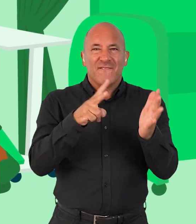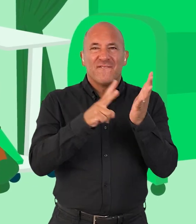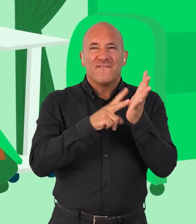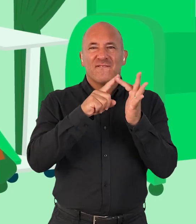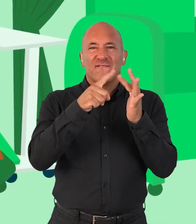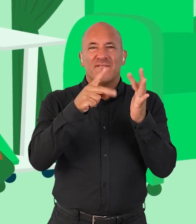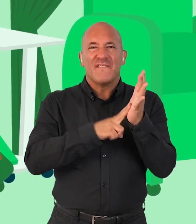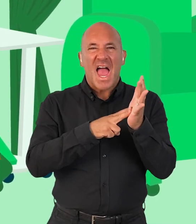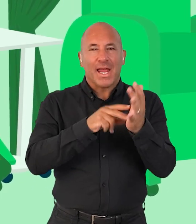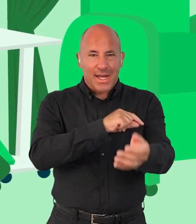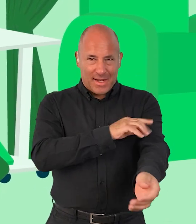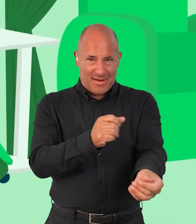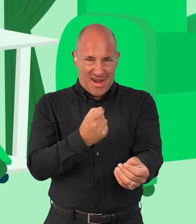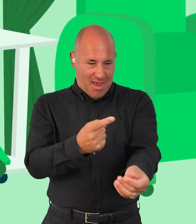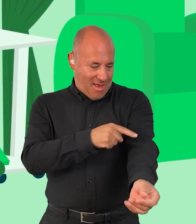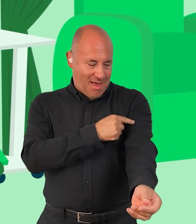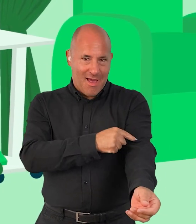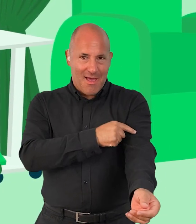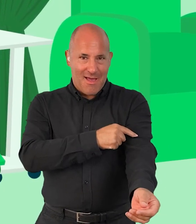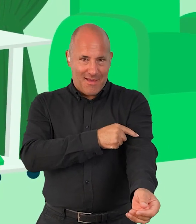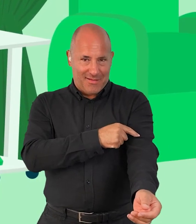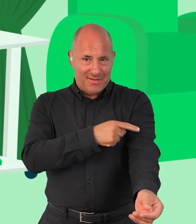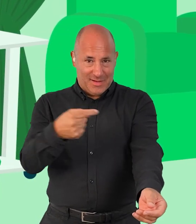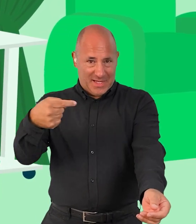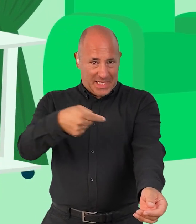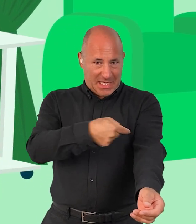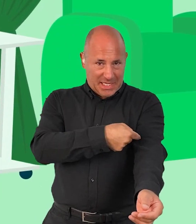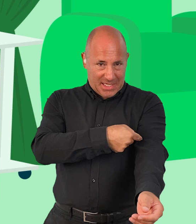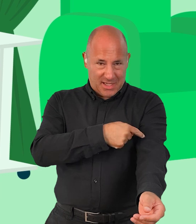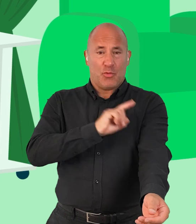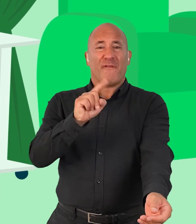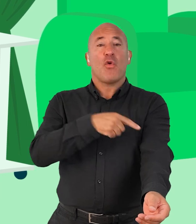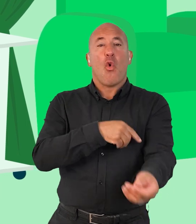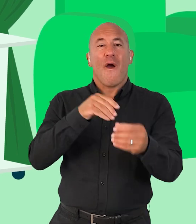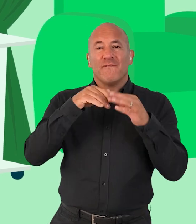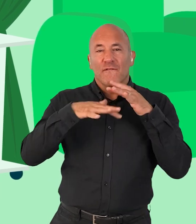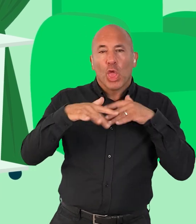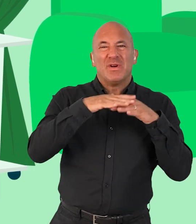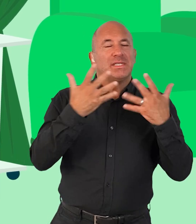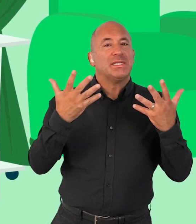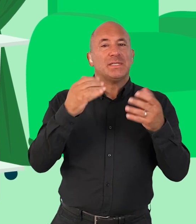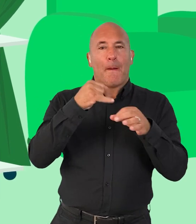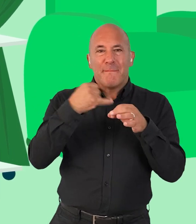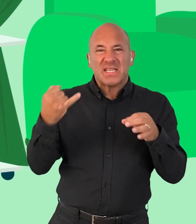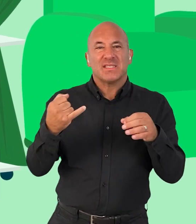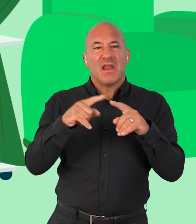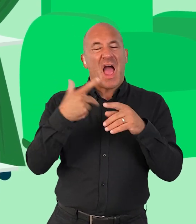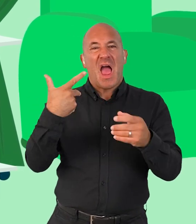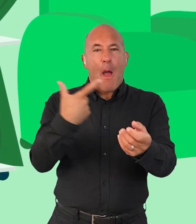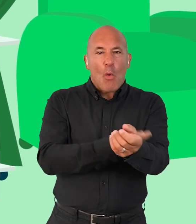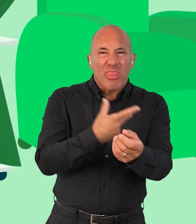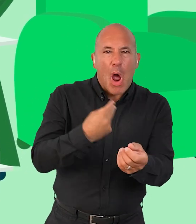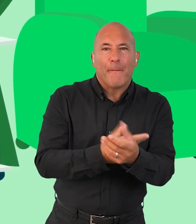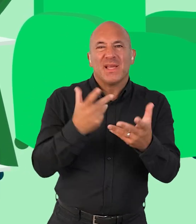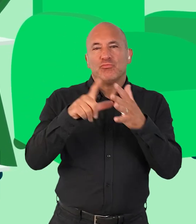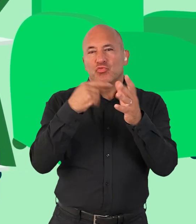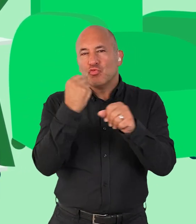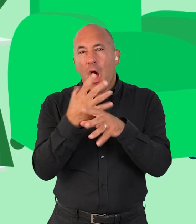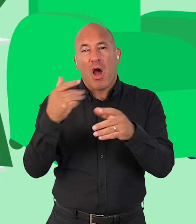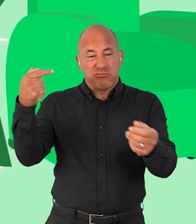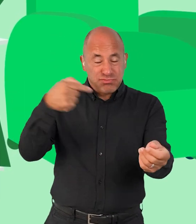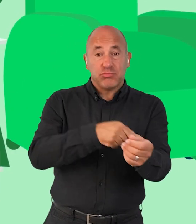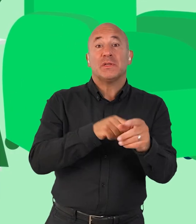It is inserted into one of the large veins of the arm near the bend of the elbow. It's used to give fluids and medicines